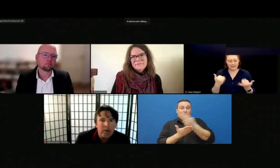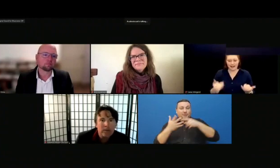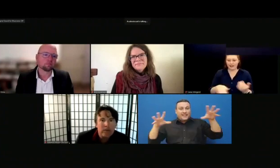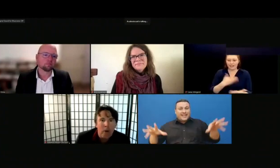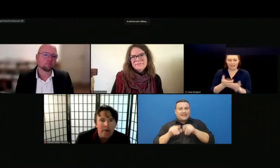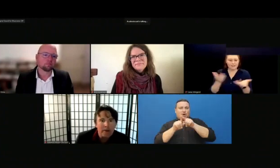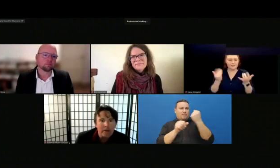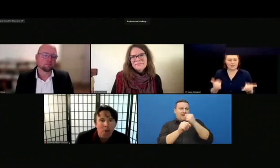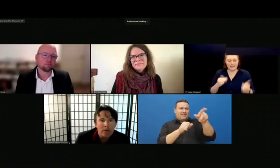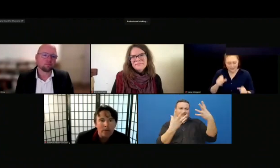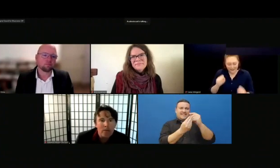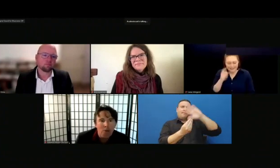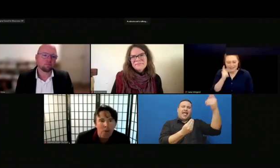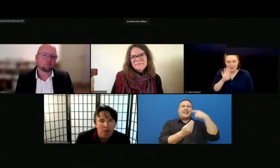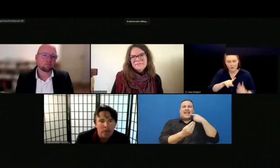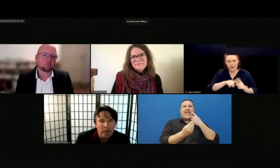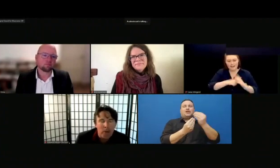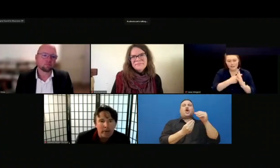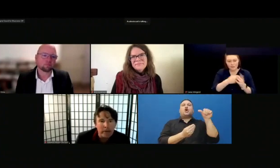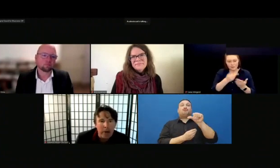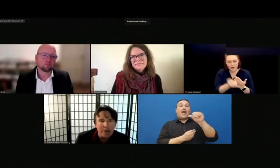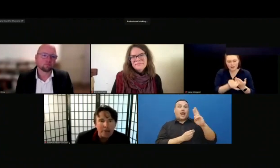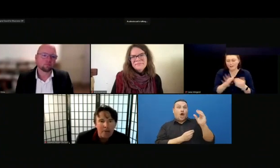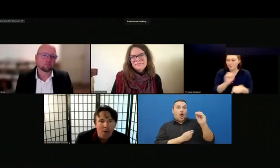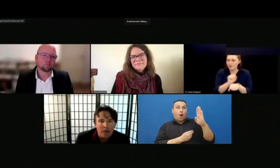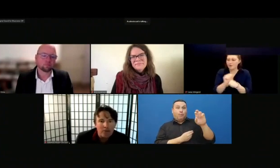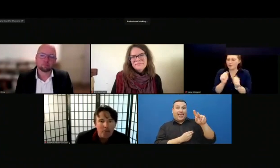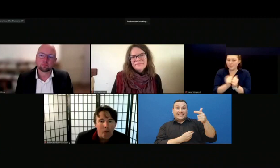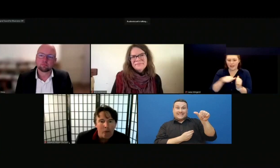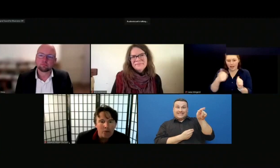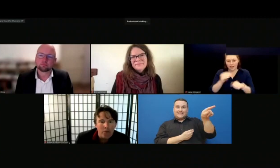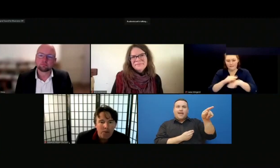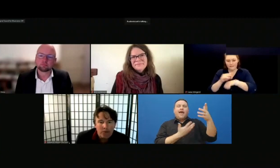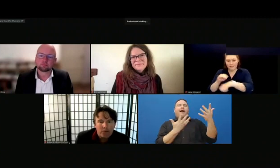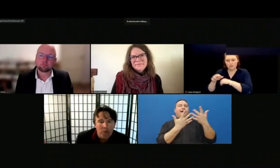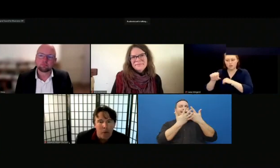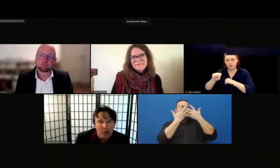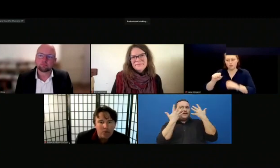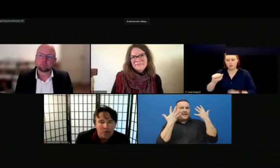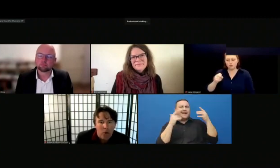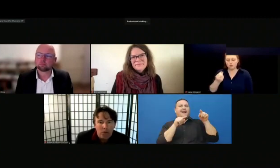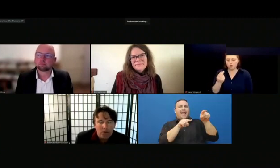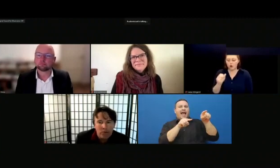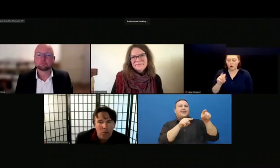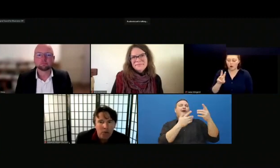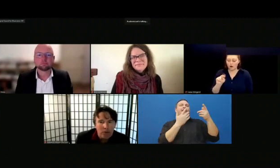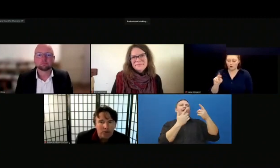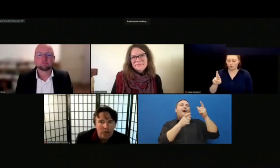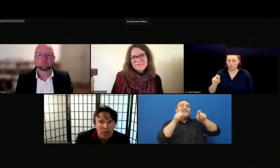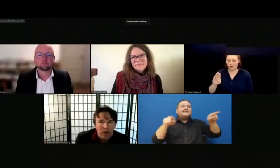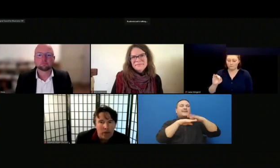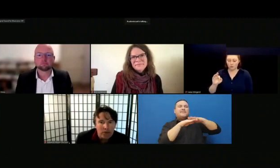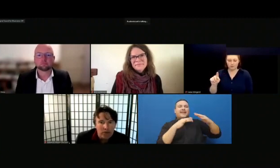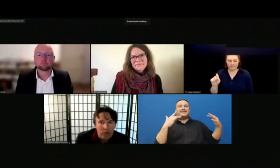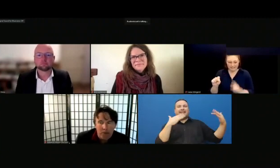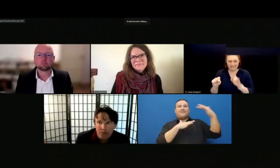initial project, as well as your work with other advisors, Sean Roberts, at the time influenced you for the ideas you pursued in